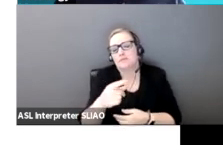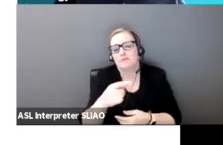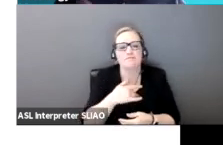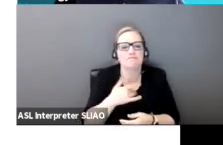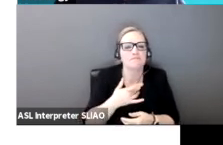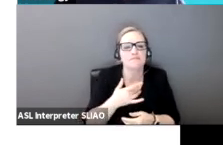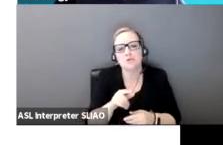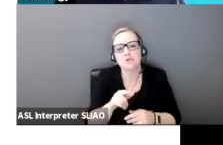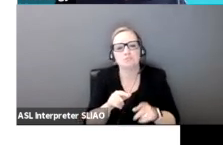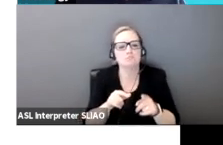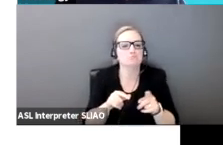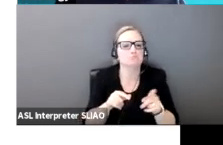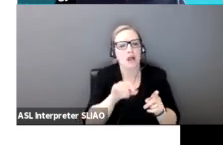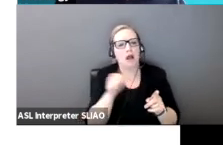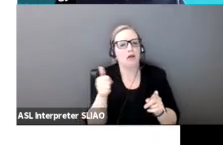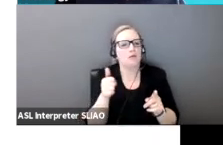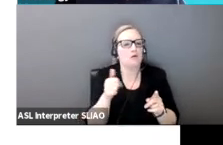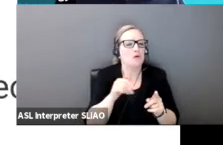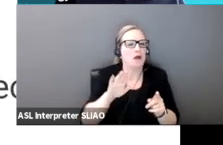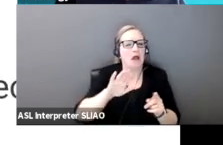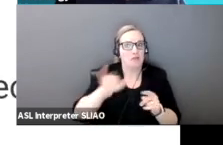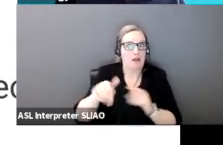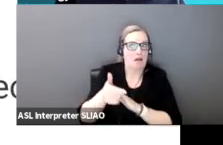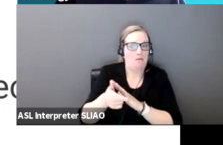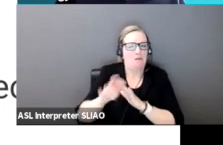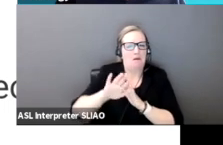if there are other things at play.